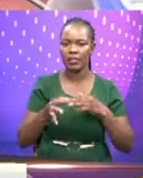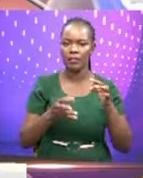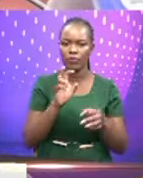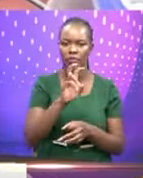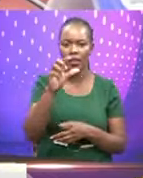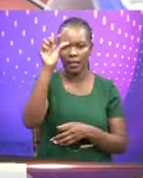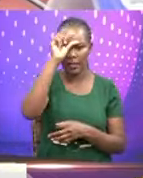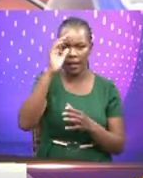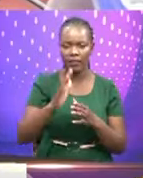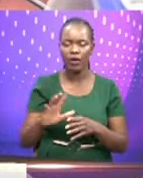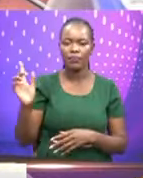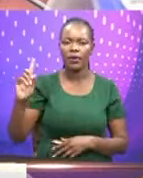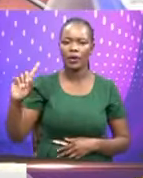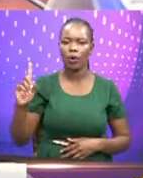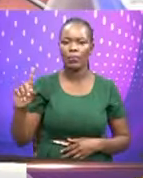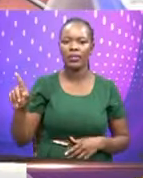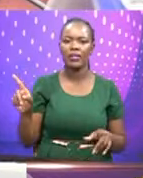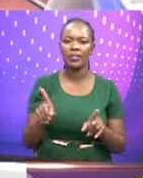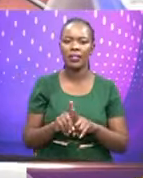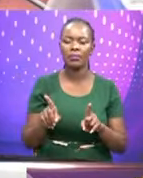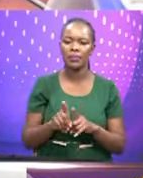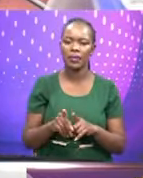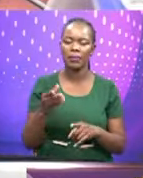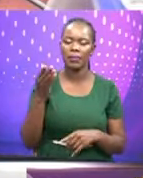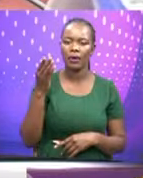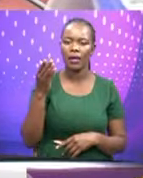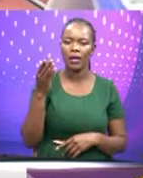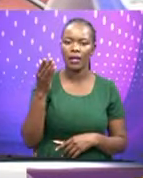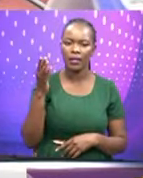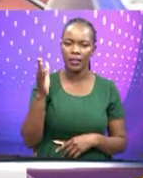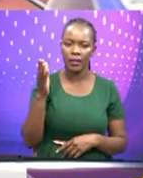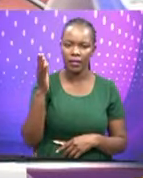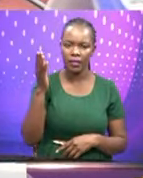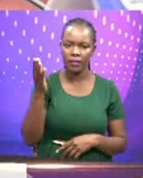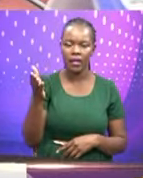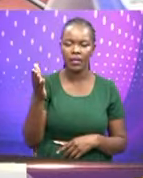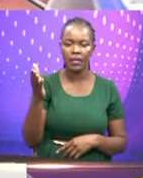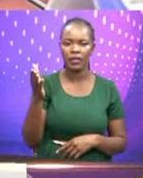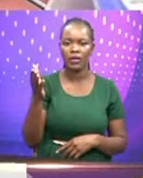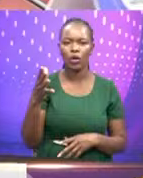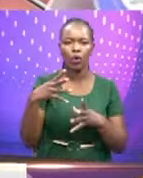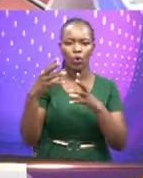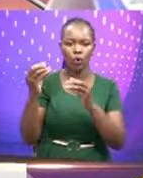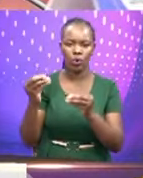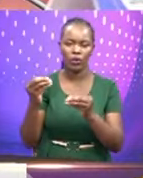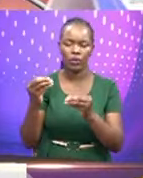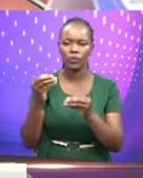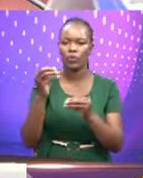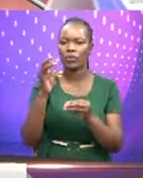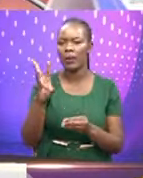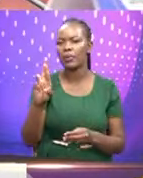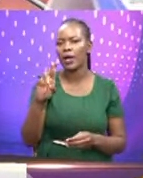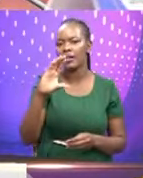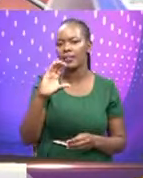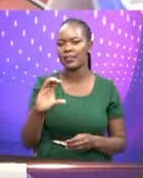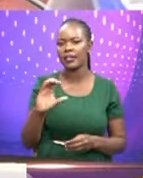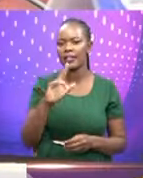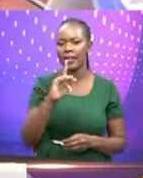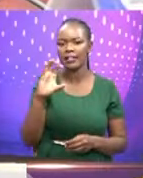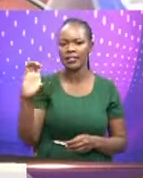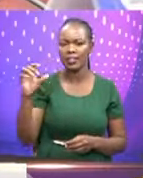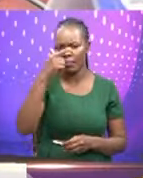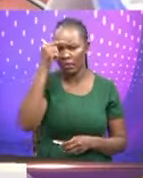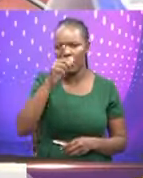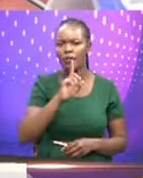the governor of Nairobi at the flag of the World Rally Championship at KICC, because I am sure that is where he's going